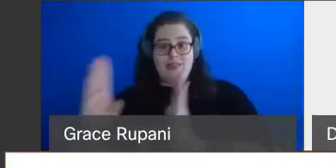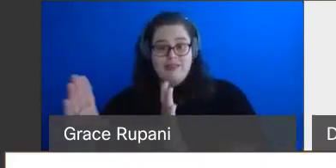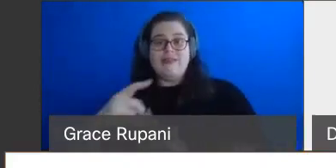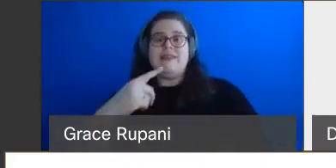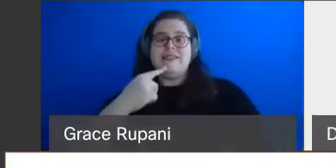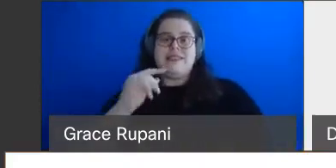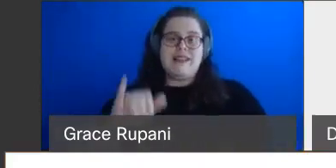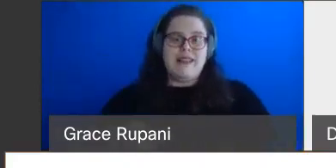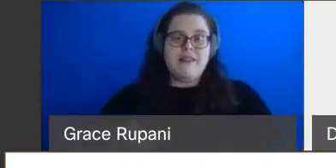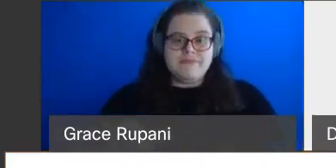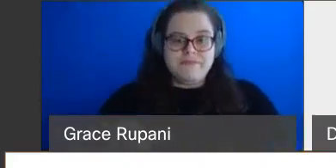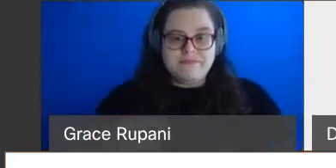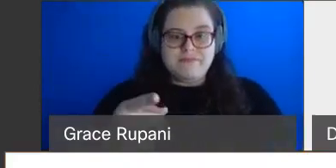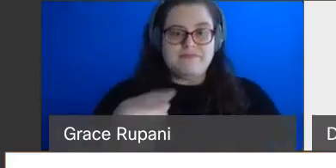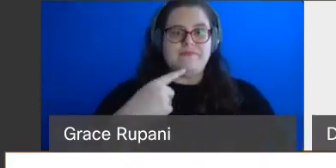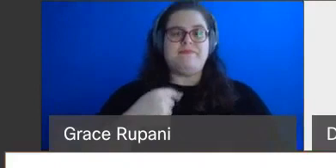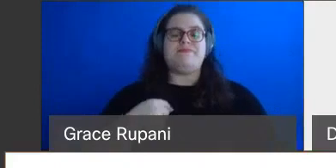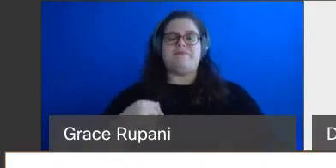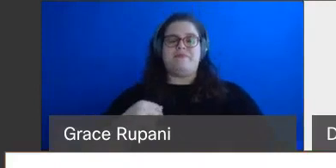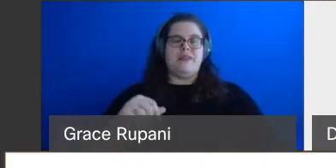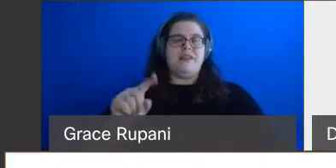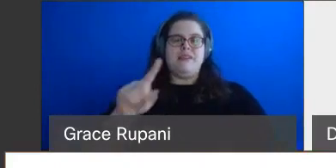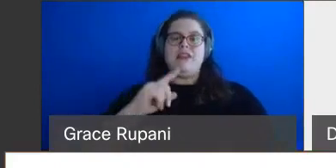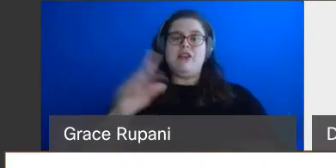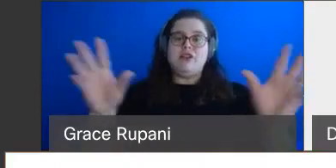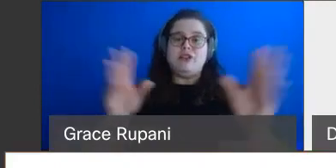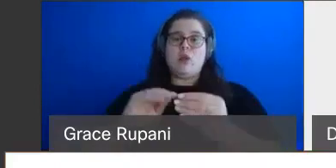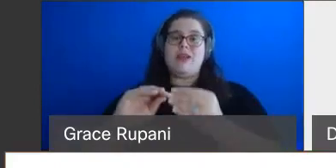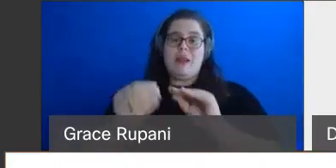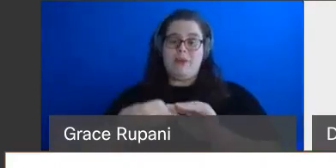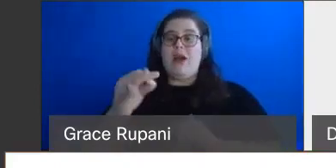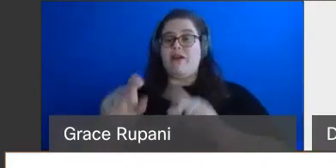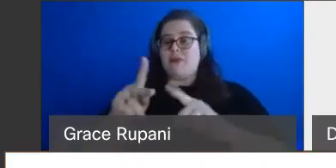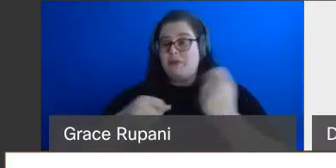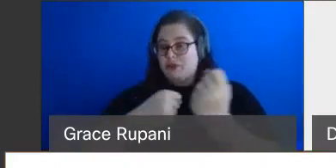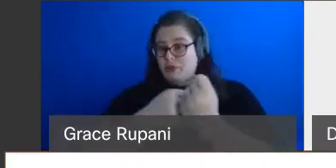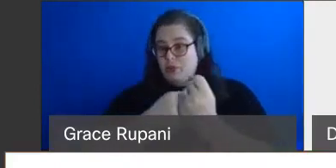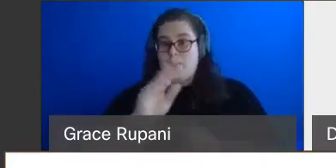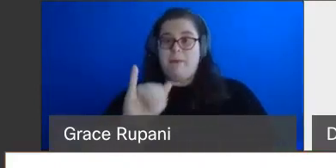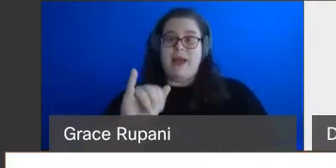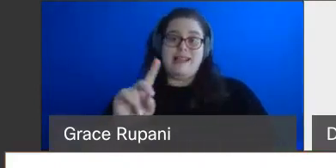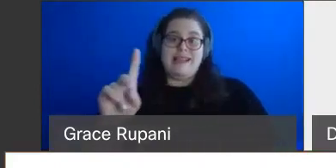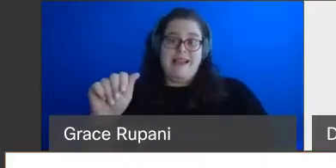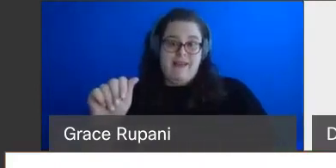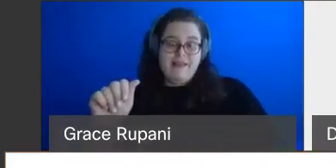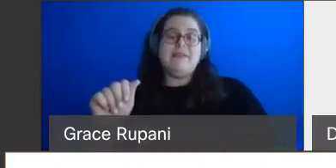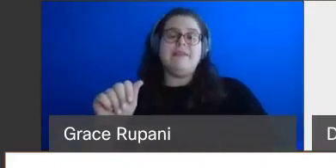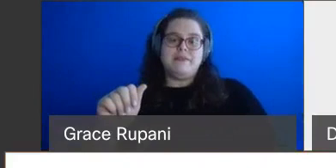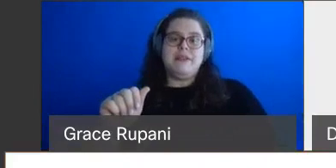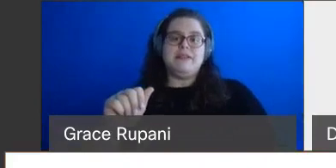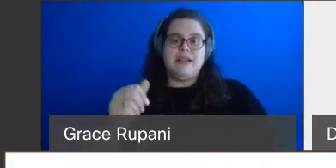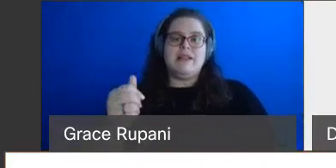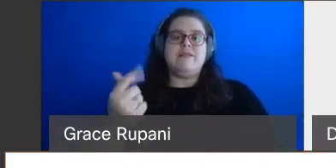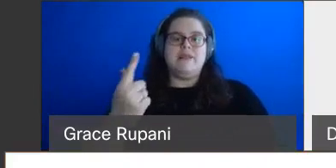15.65% of the total number supported by DDA. Of those, 45